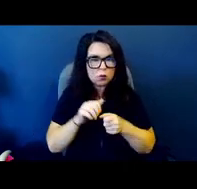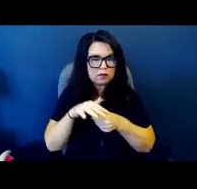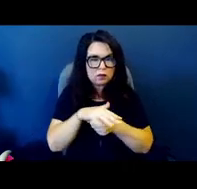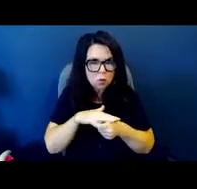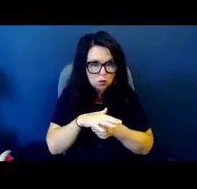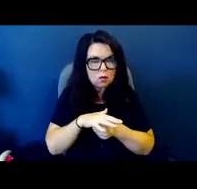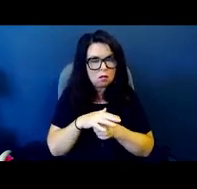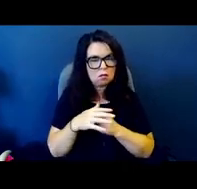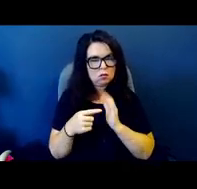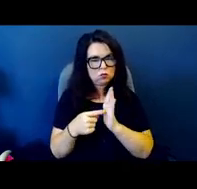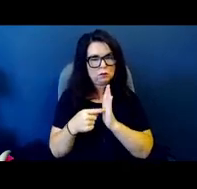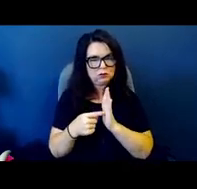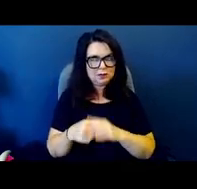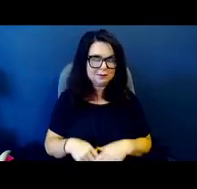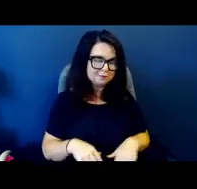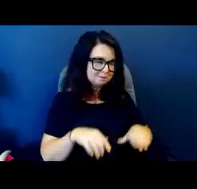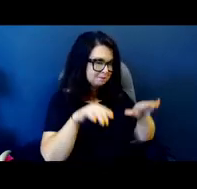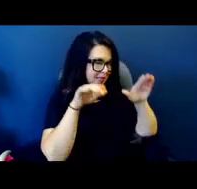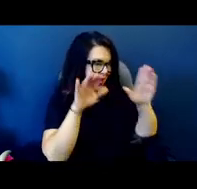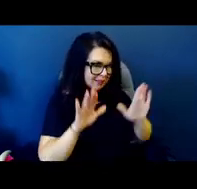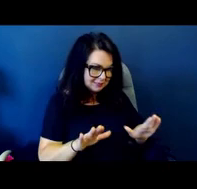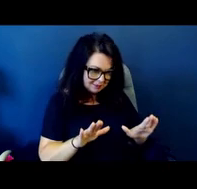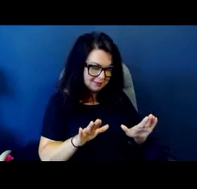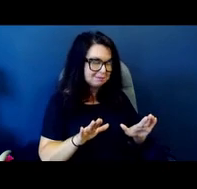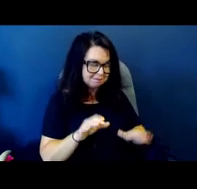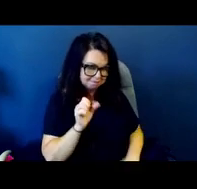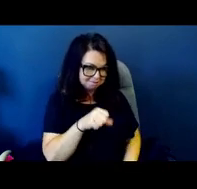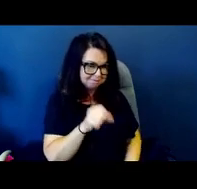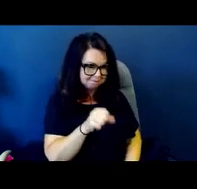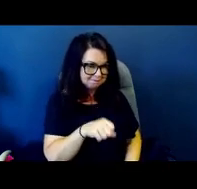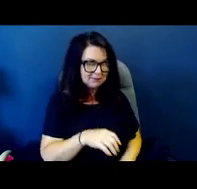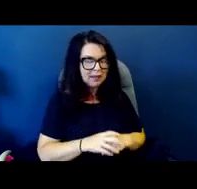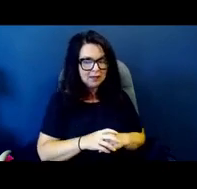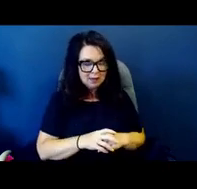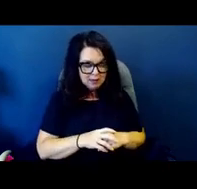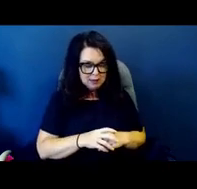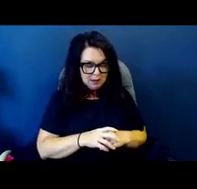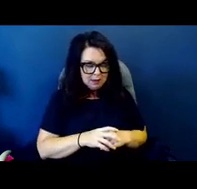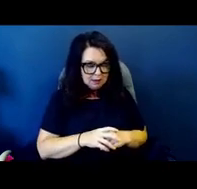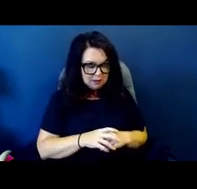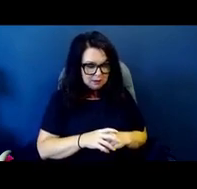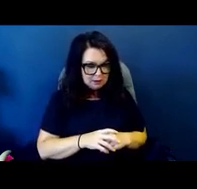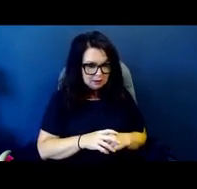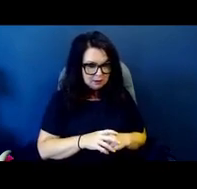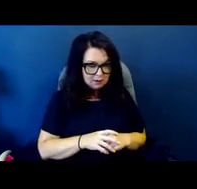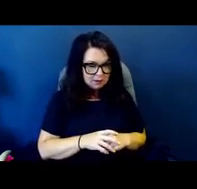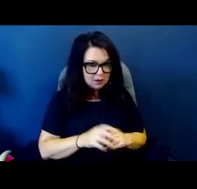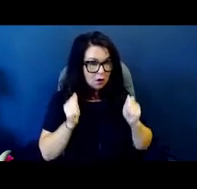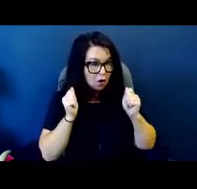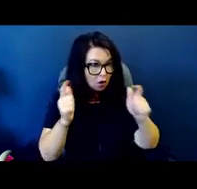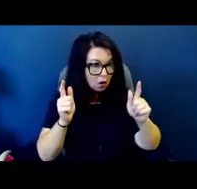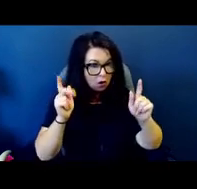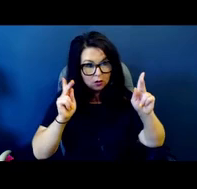representatives. Excellent. So I know not everyone has the opportunity to go out on the